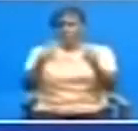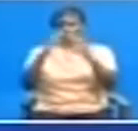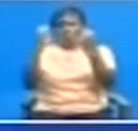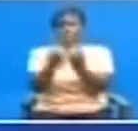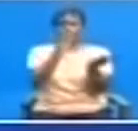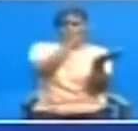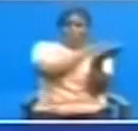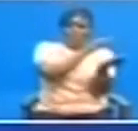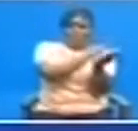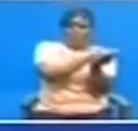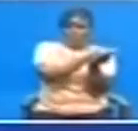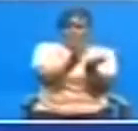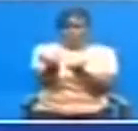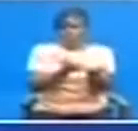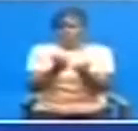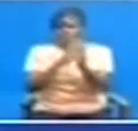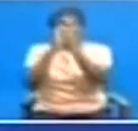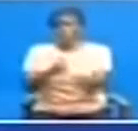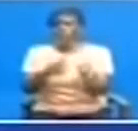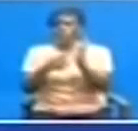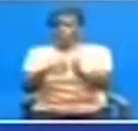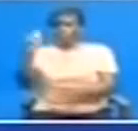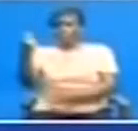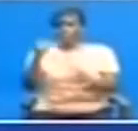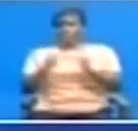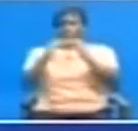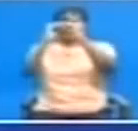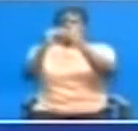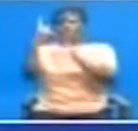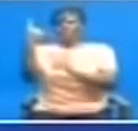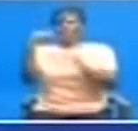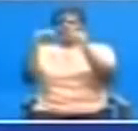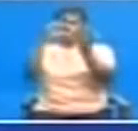Bank published its Ease of Doing Business report, which saw Kenya jump by one